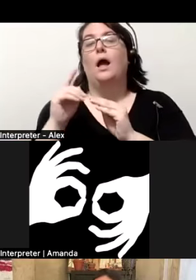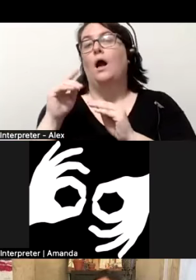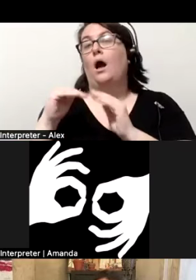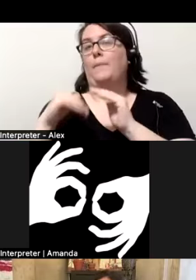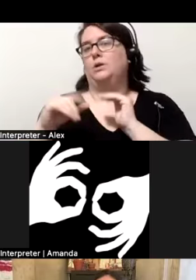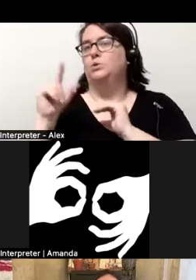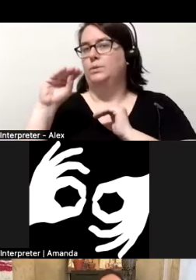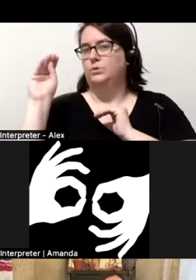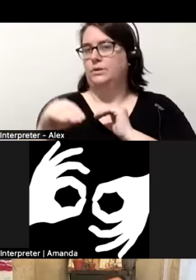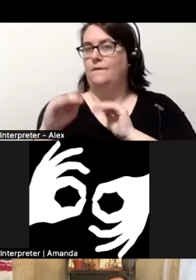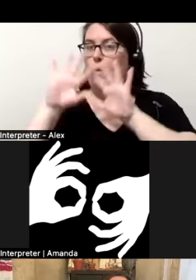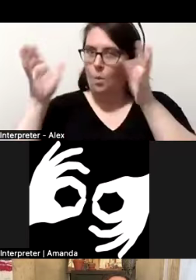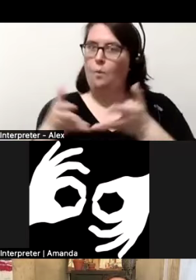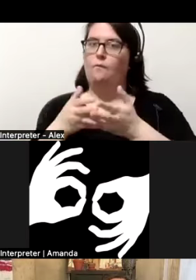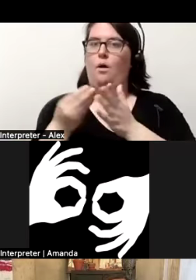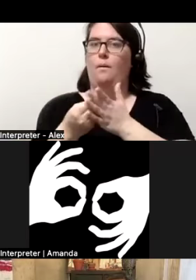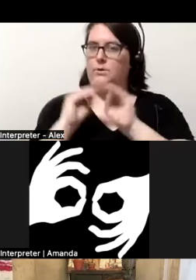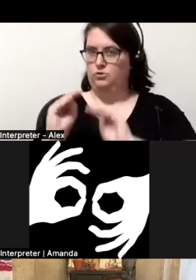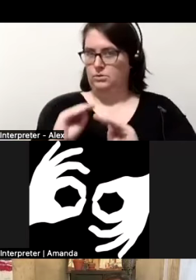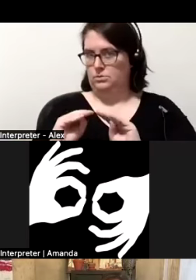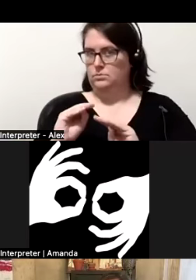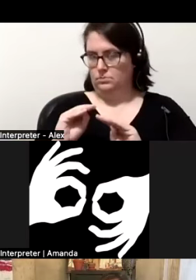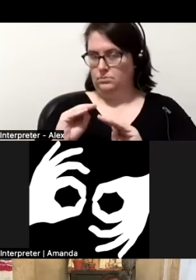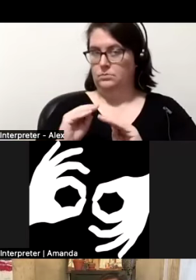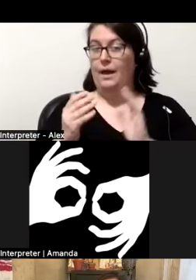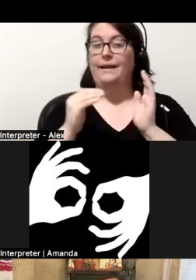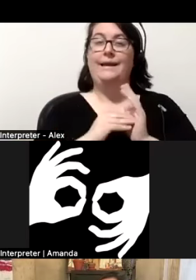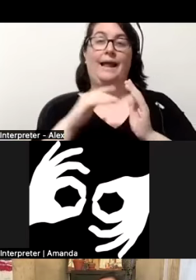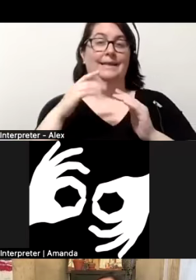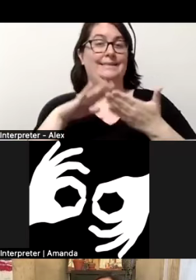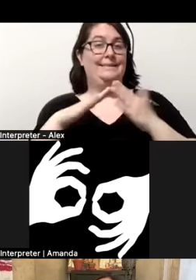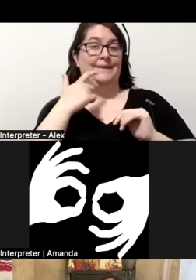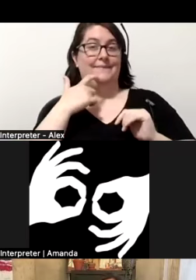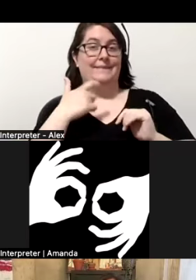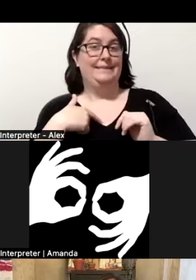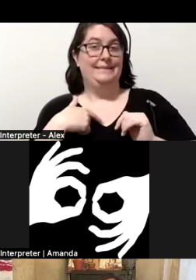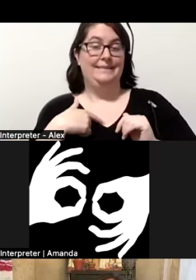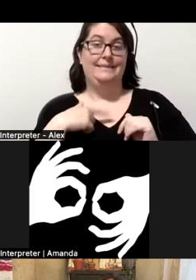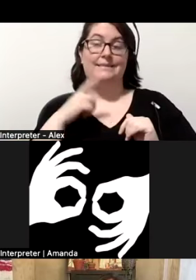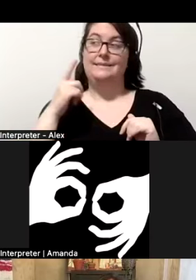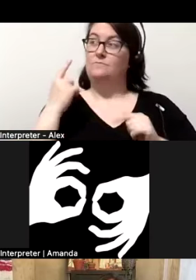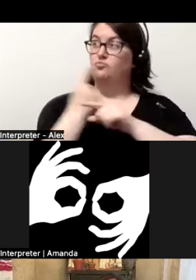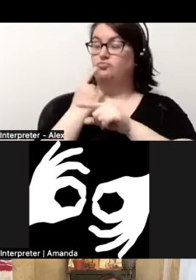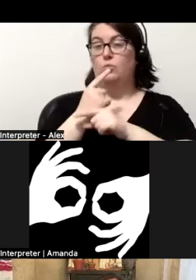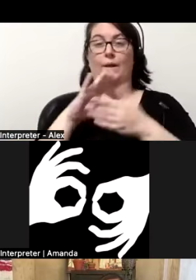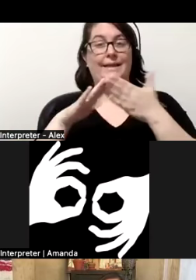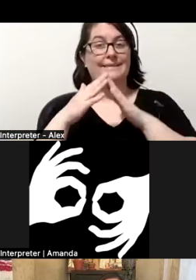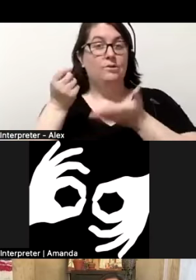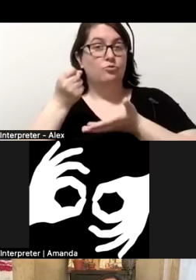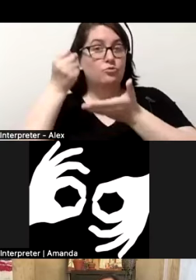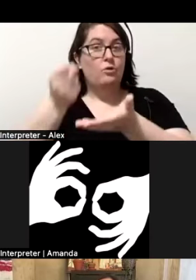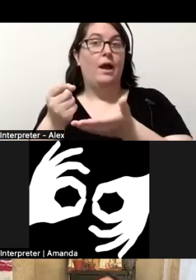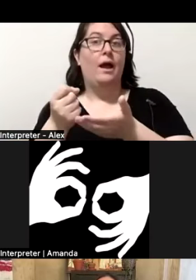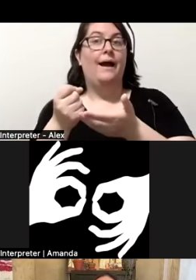budget. And finally, you have to be in good standing with the city of Kingston and with other city grants. So meaning